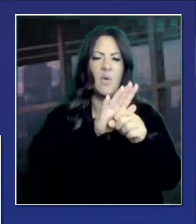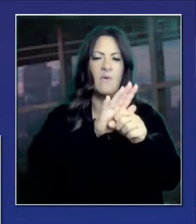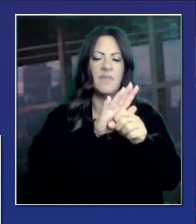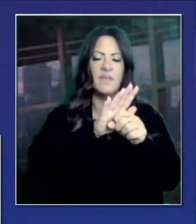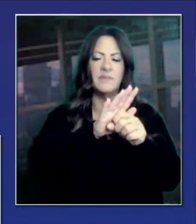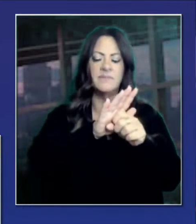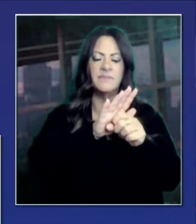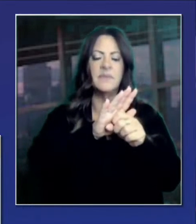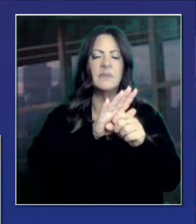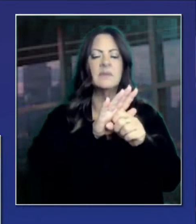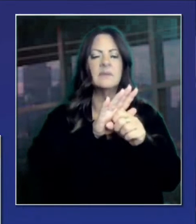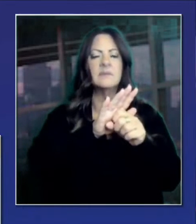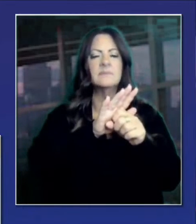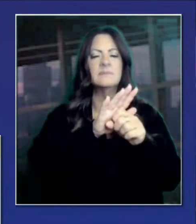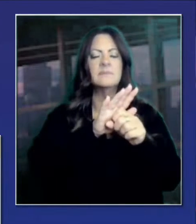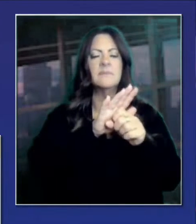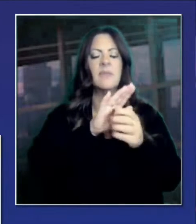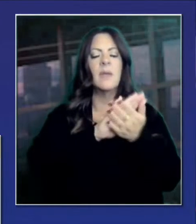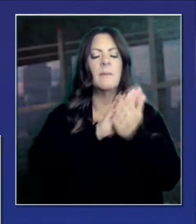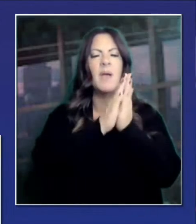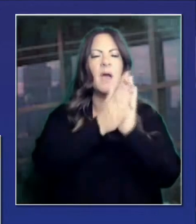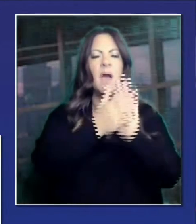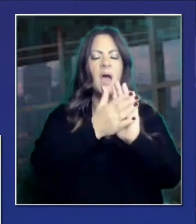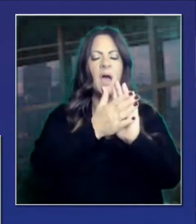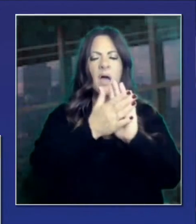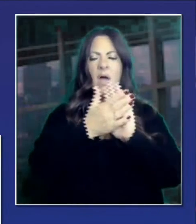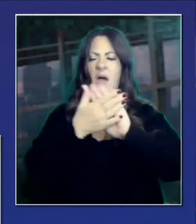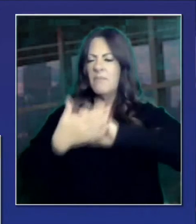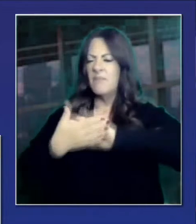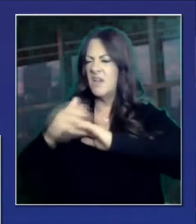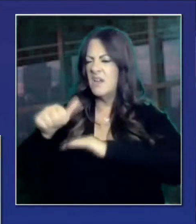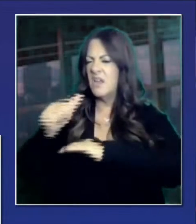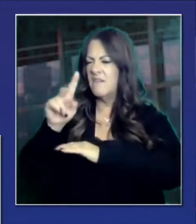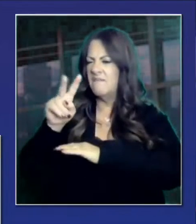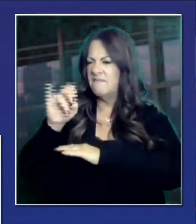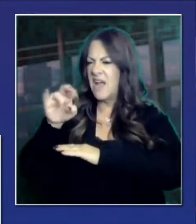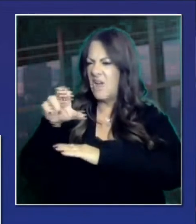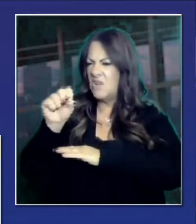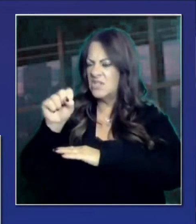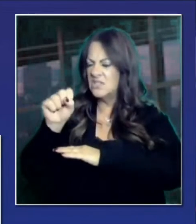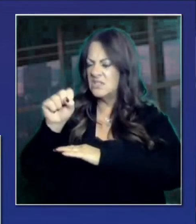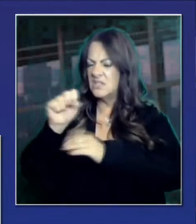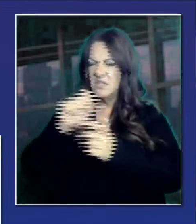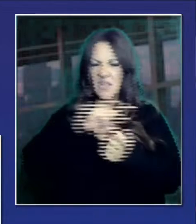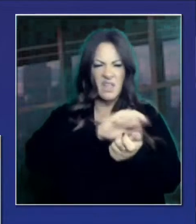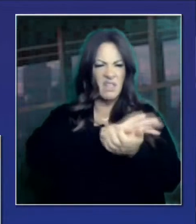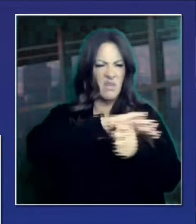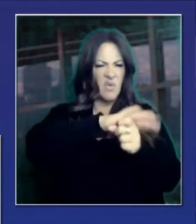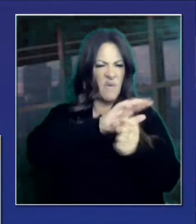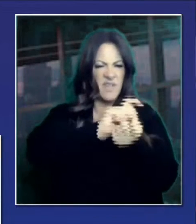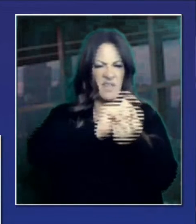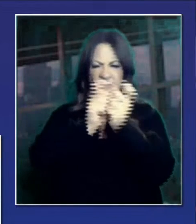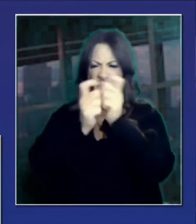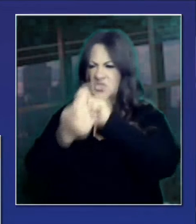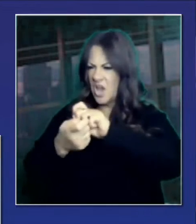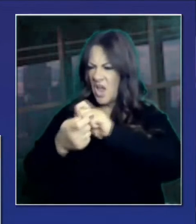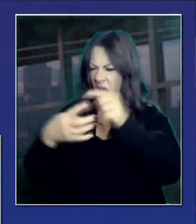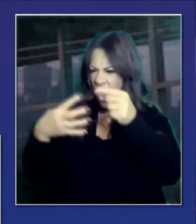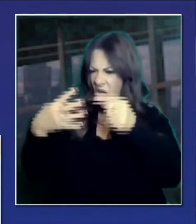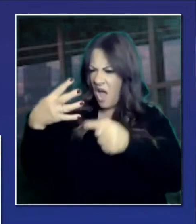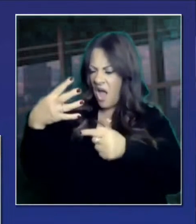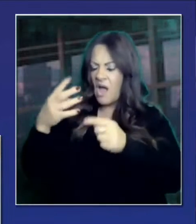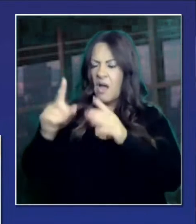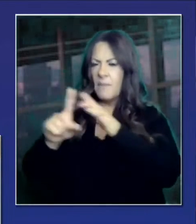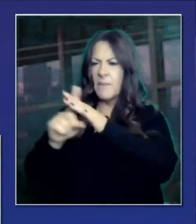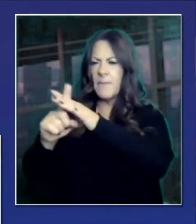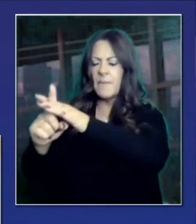concerned about it. Anytime you get a mutated germ, a mutated virus that we're just learning about, we're just getting